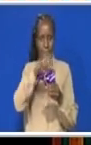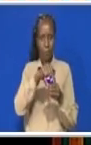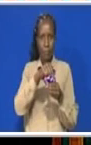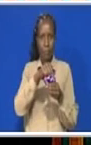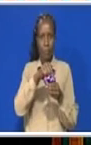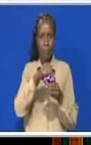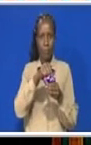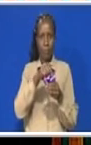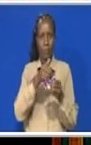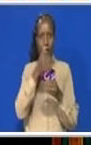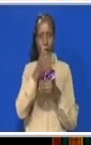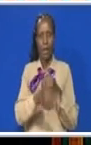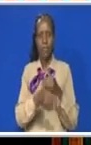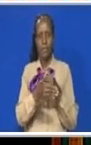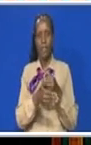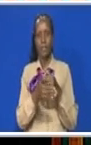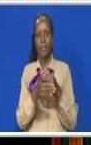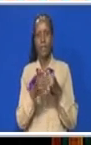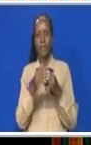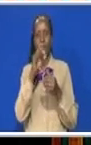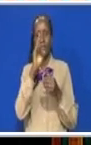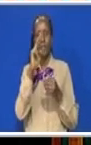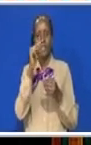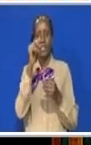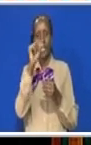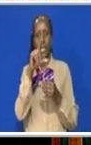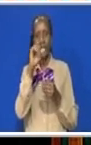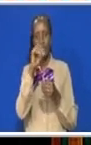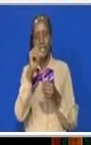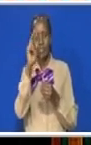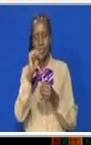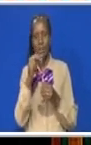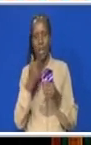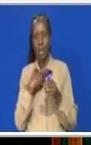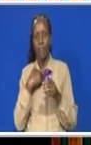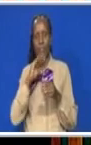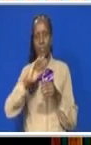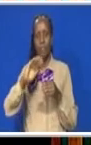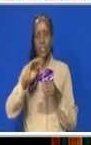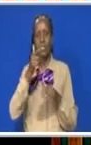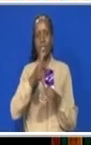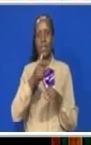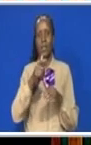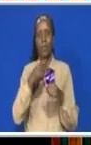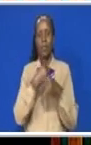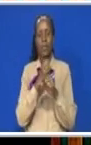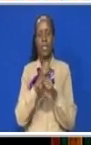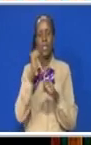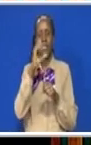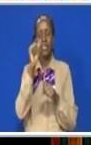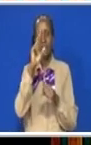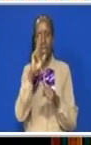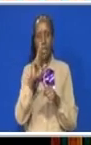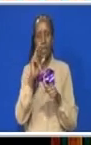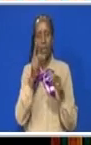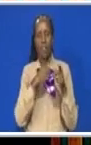after fertilization. We have the remains of the style forming a scar at the base here.